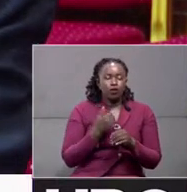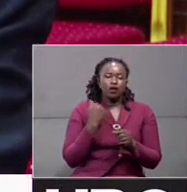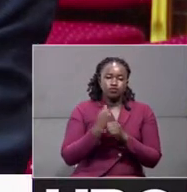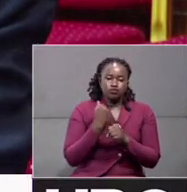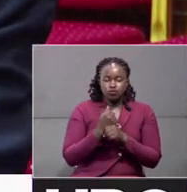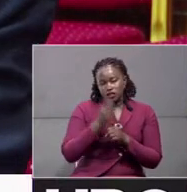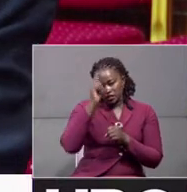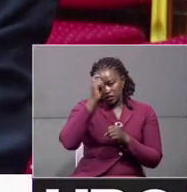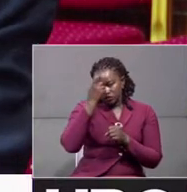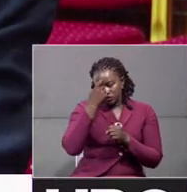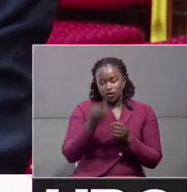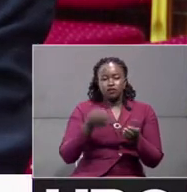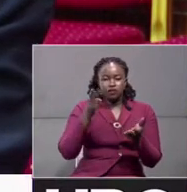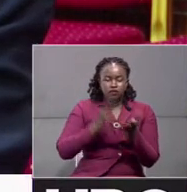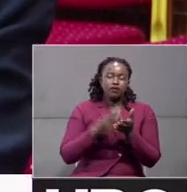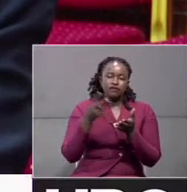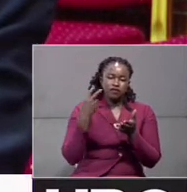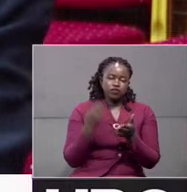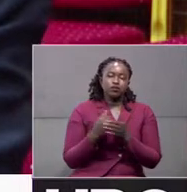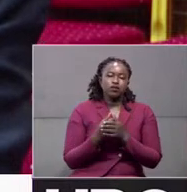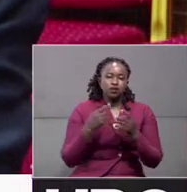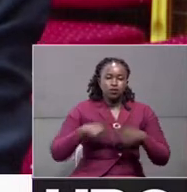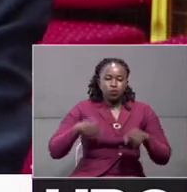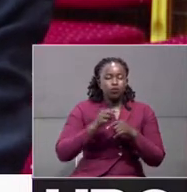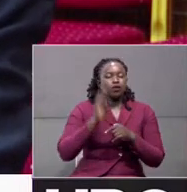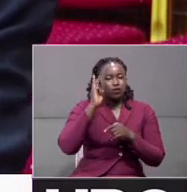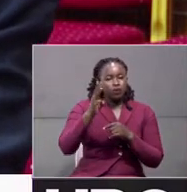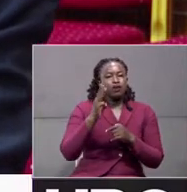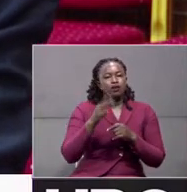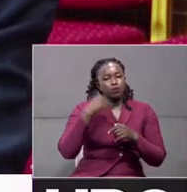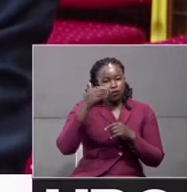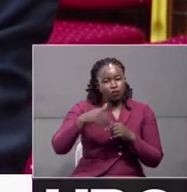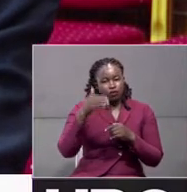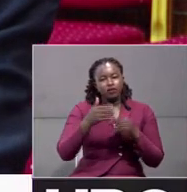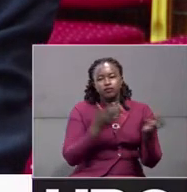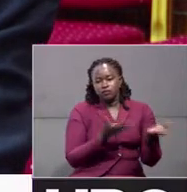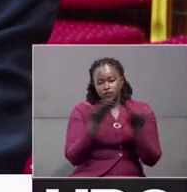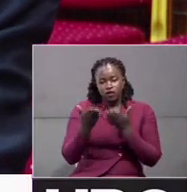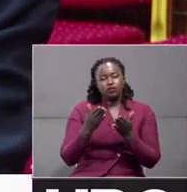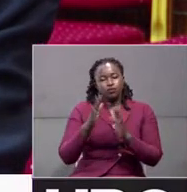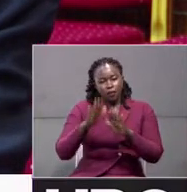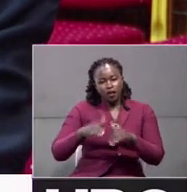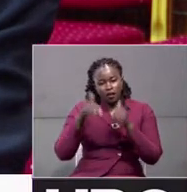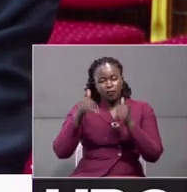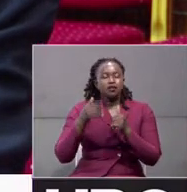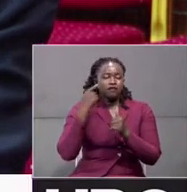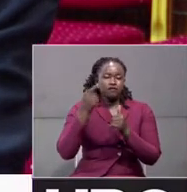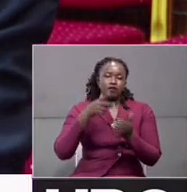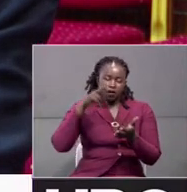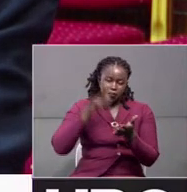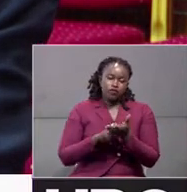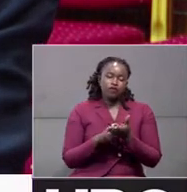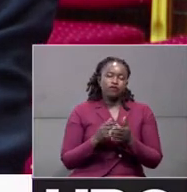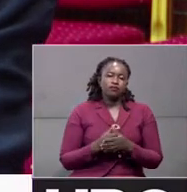statutory revisions, we shall be bringing it to Parliament for approval.